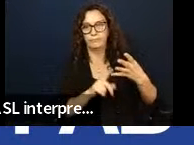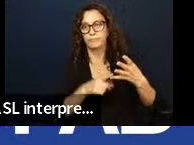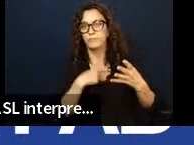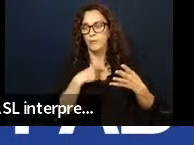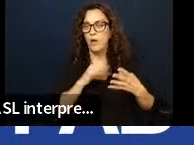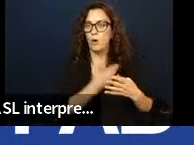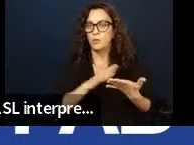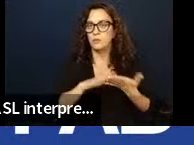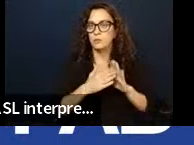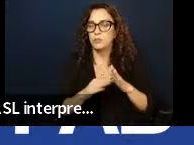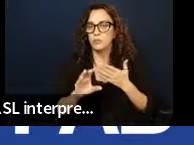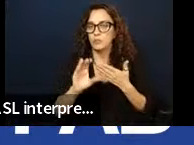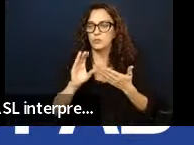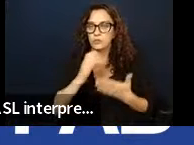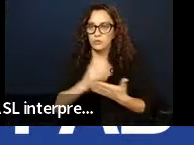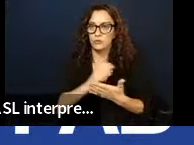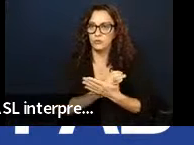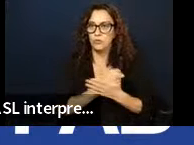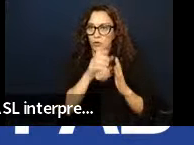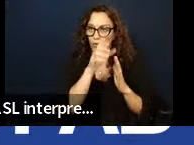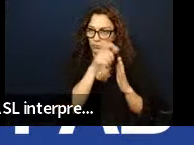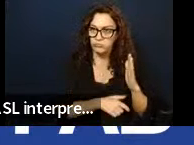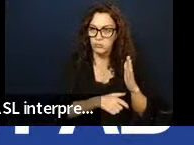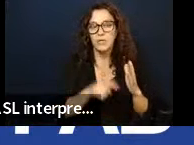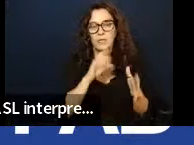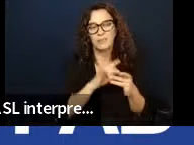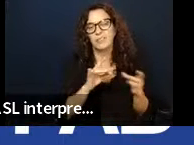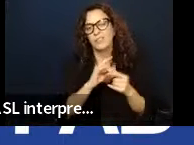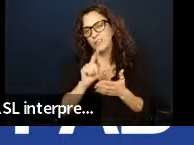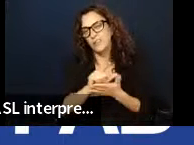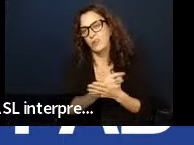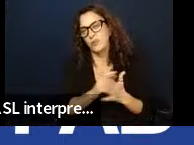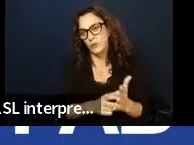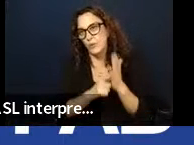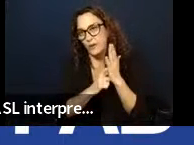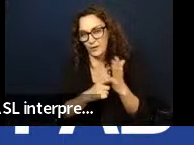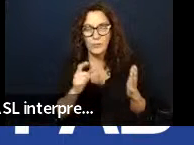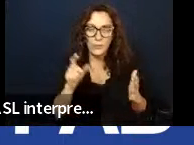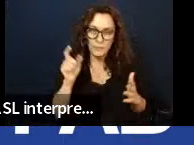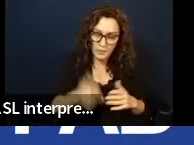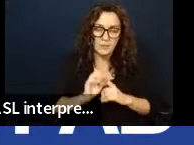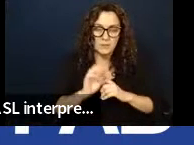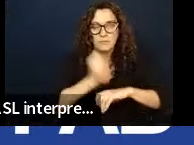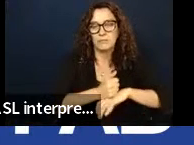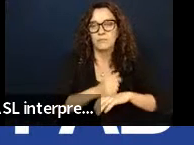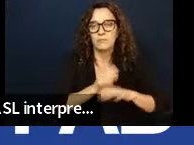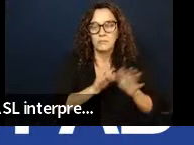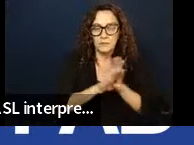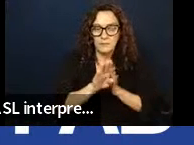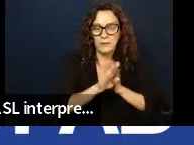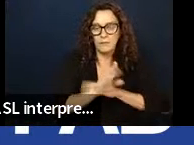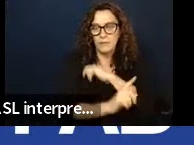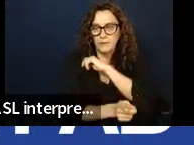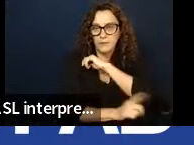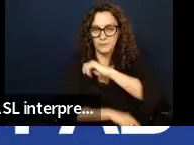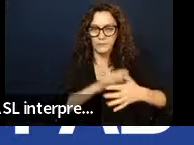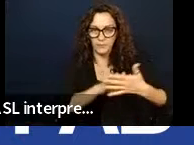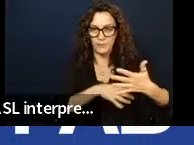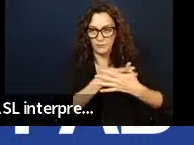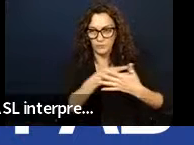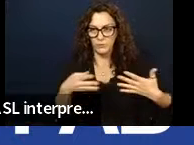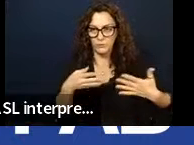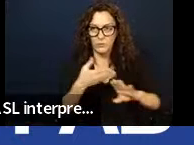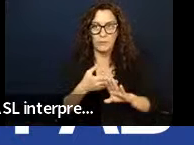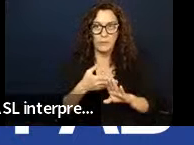which enables the Police Accountability Board to exist, requires us to establish a disciplinary matrix prior to